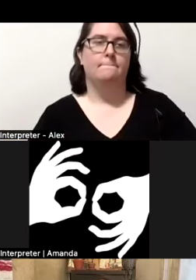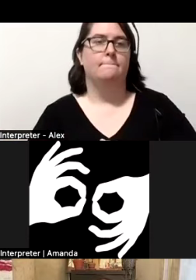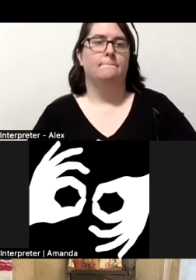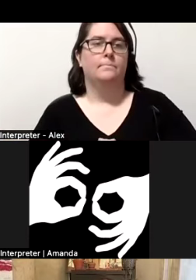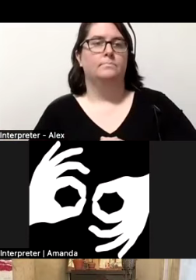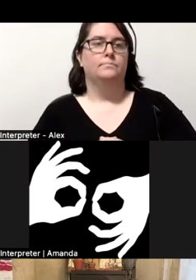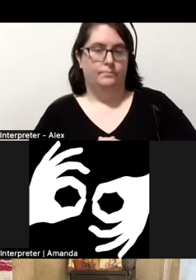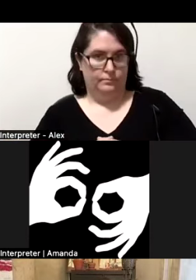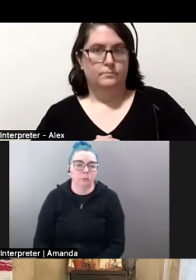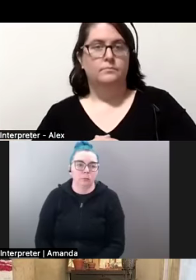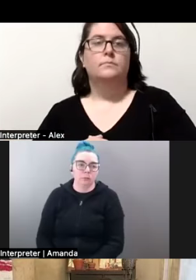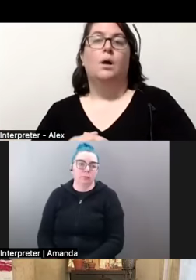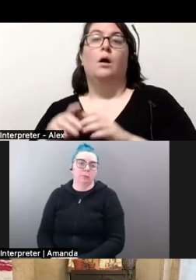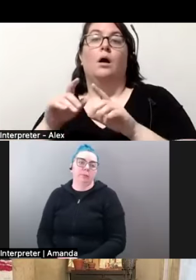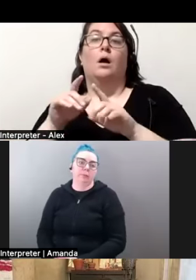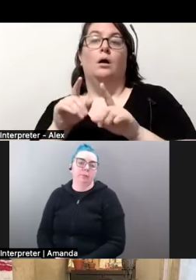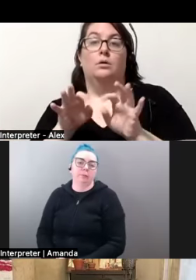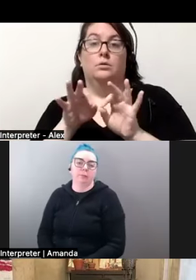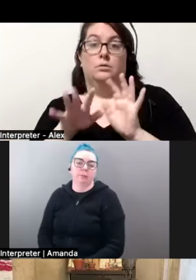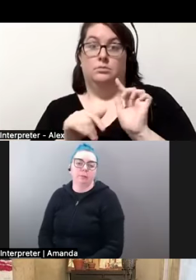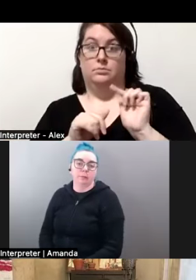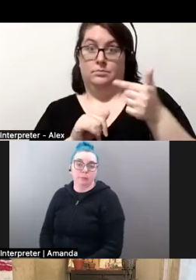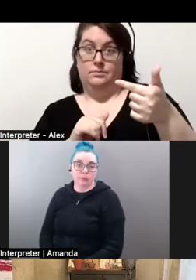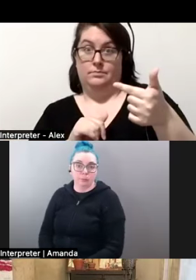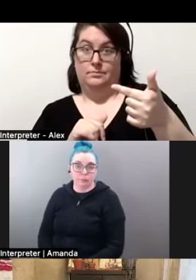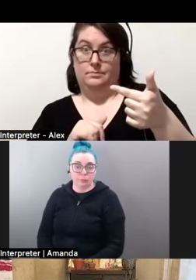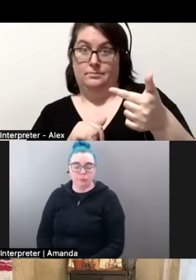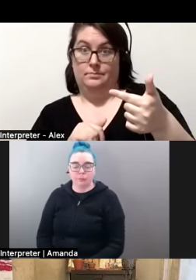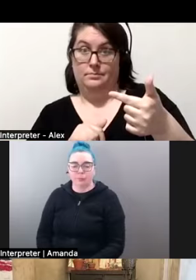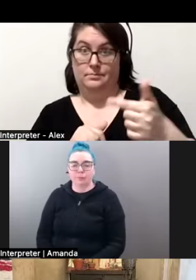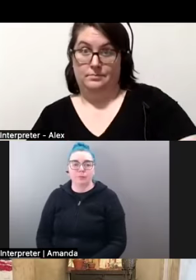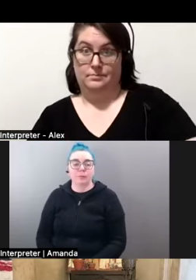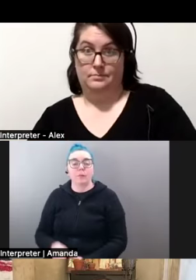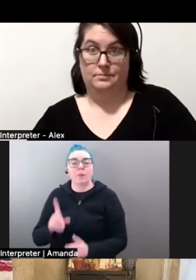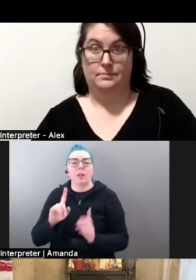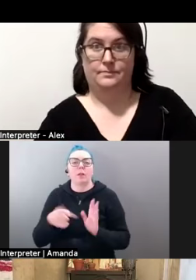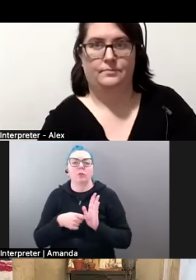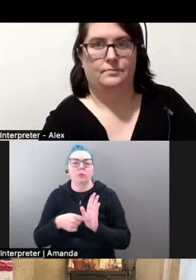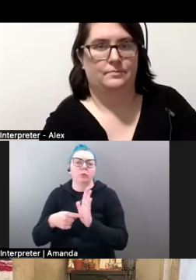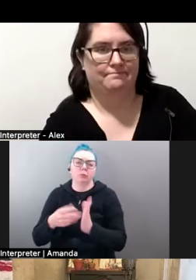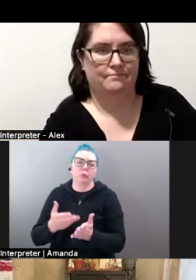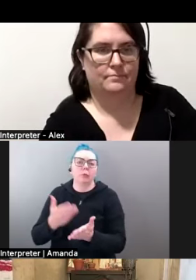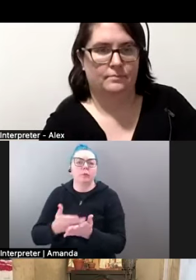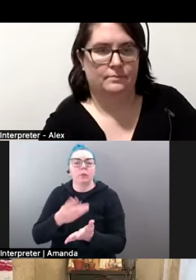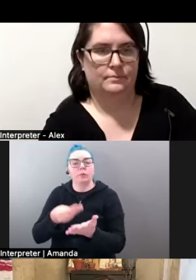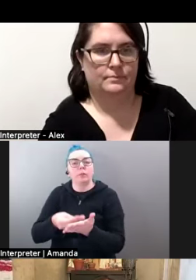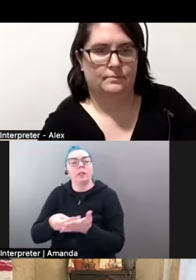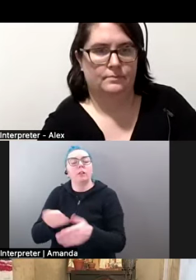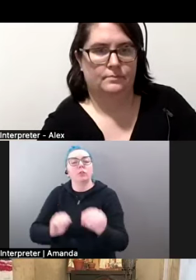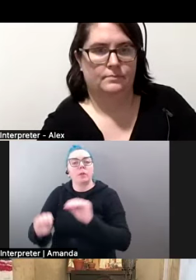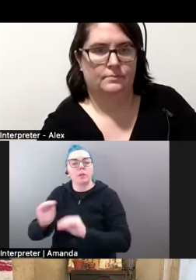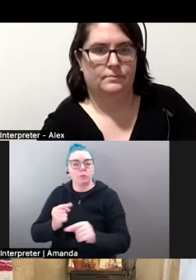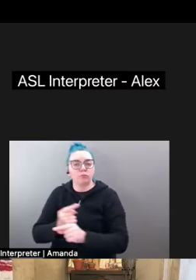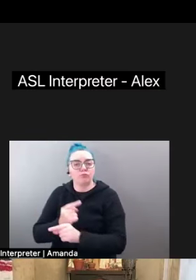Okay, additionally, you have to demonstrate responsible financial management, and the requirements there are different for nonprofits or collectives. So